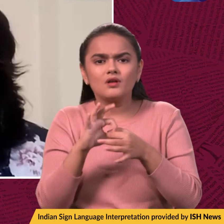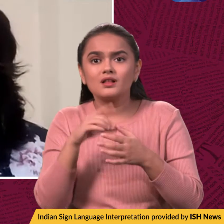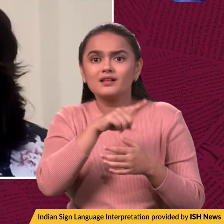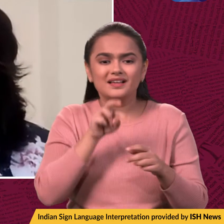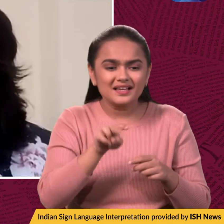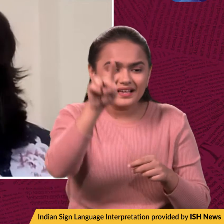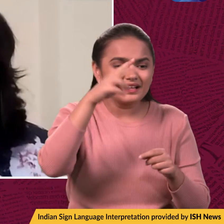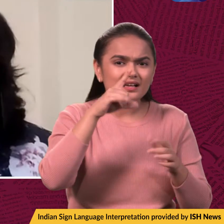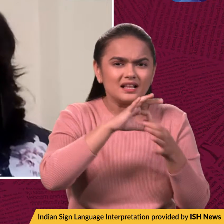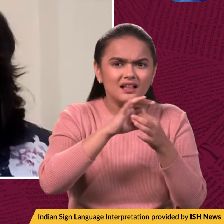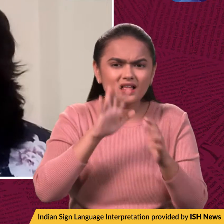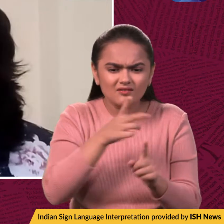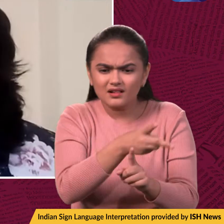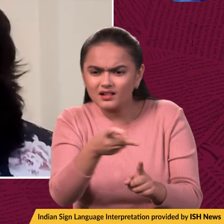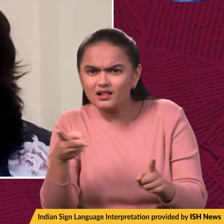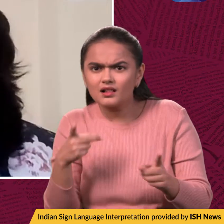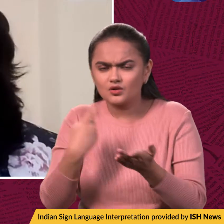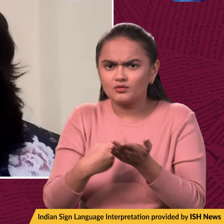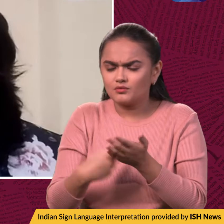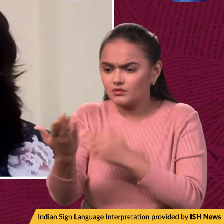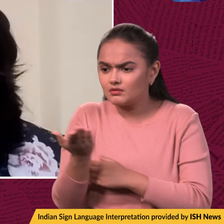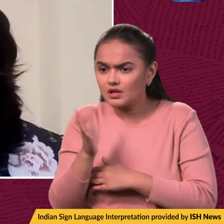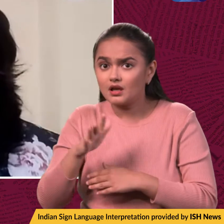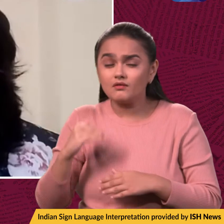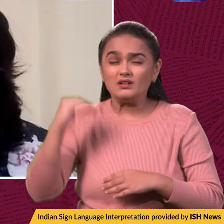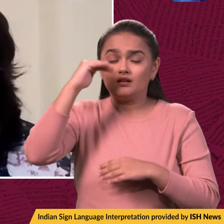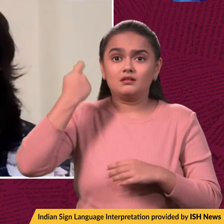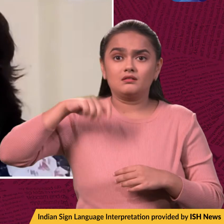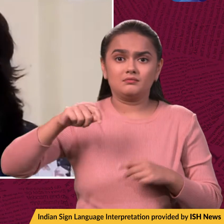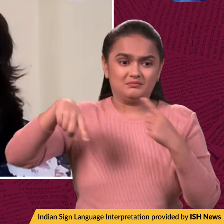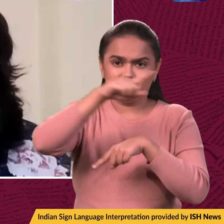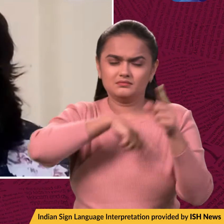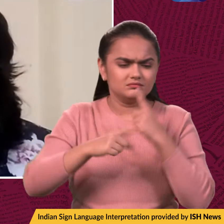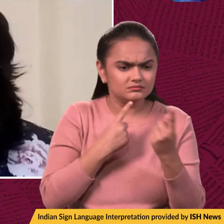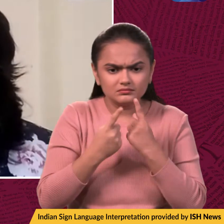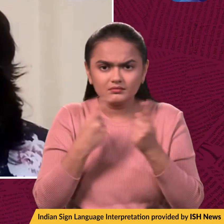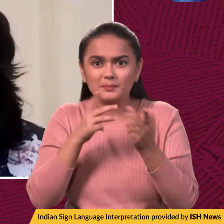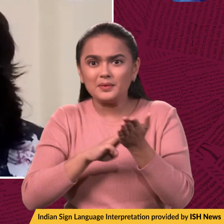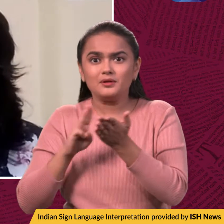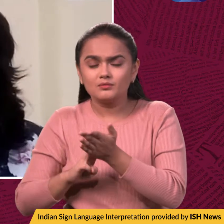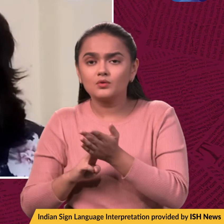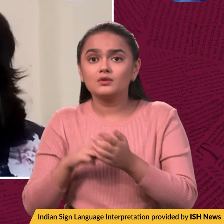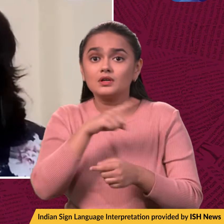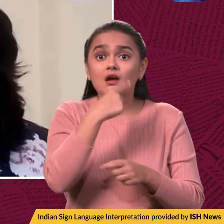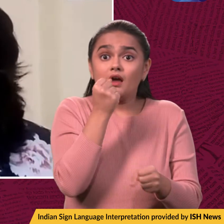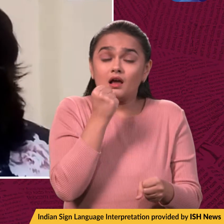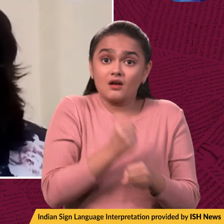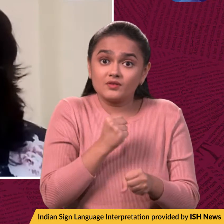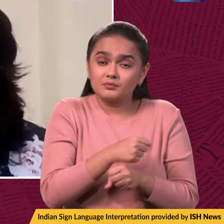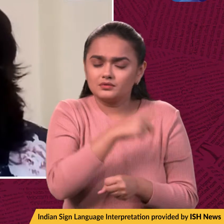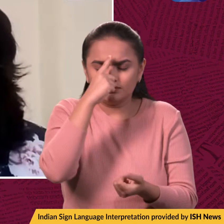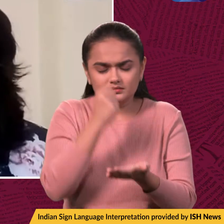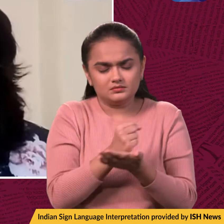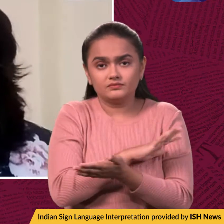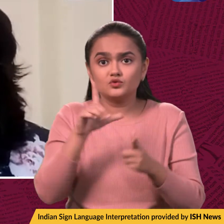associated with Char Dham, and on the basis of a report of a high-level committee constituted under Manohar Kandhyani, the government